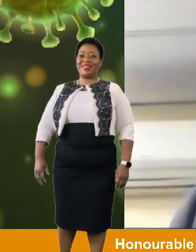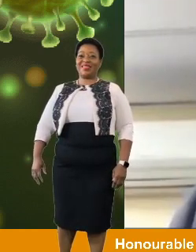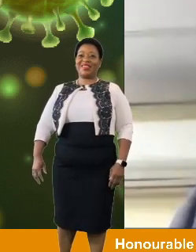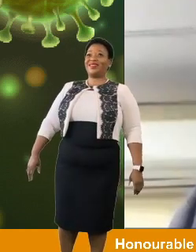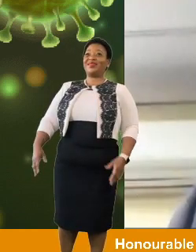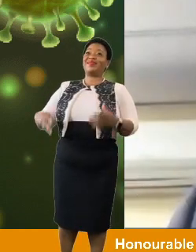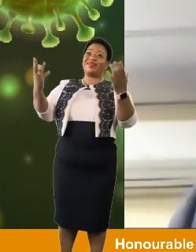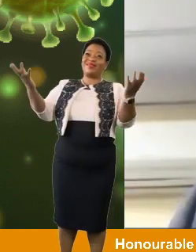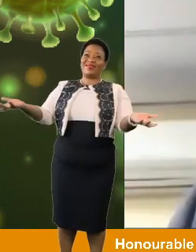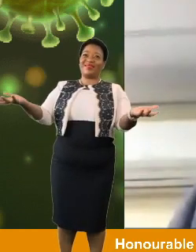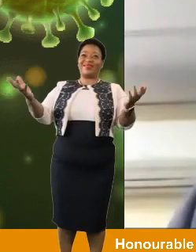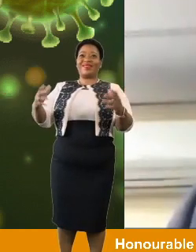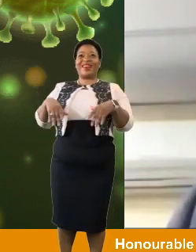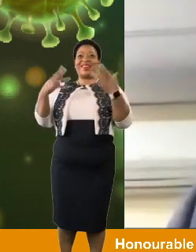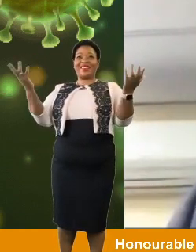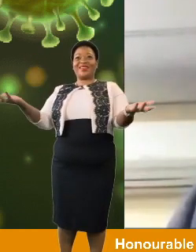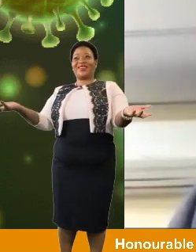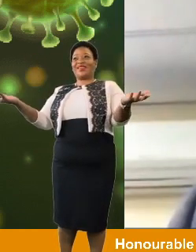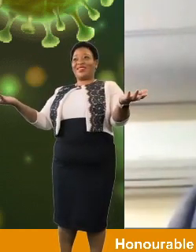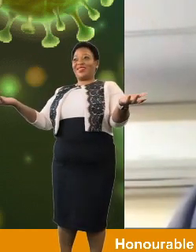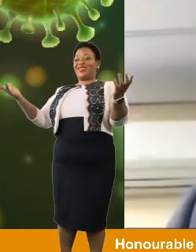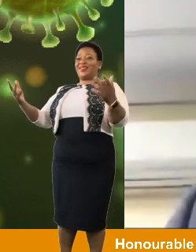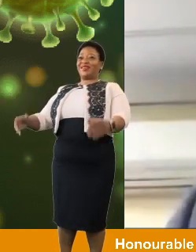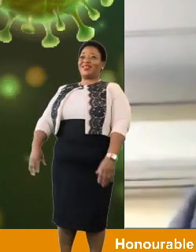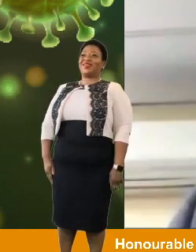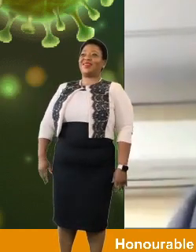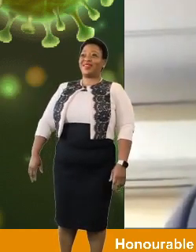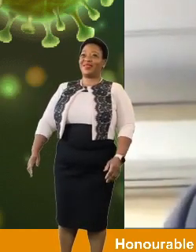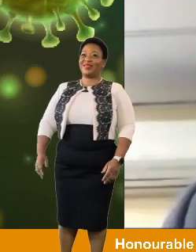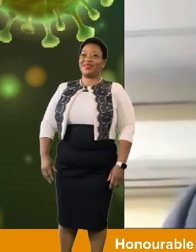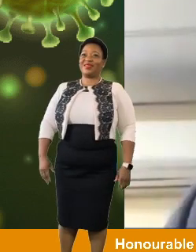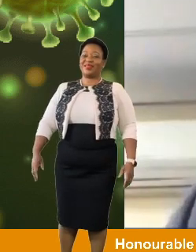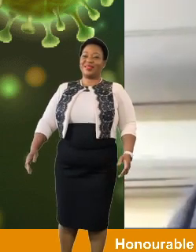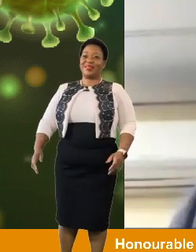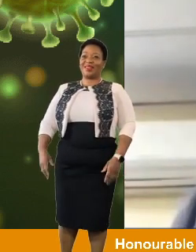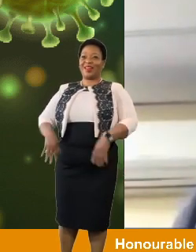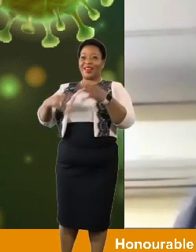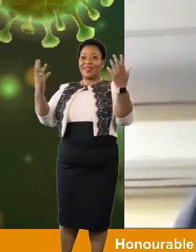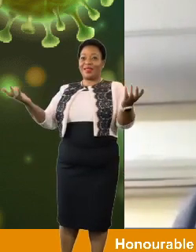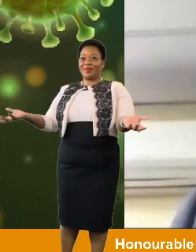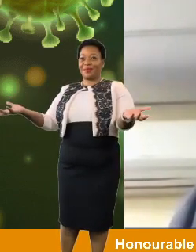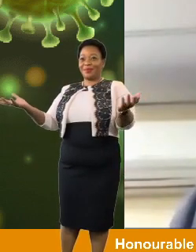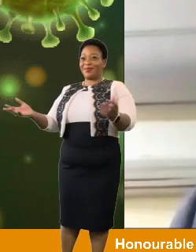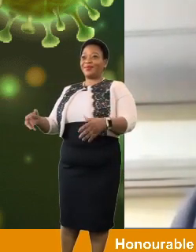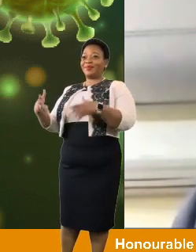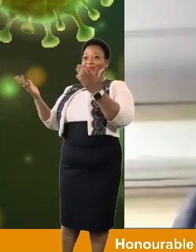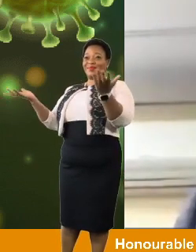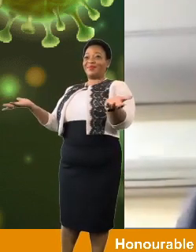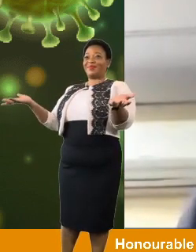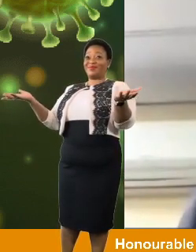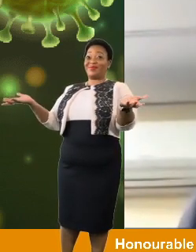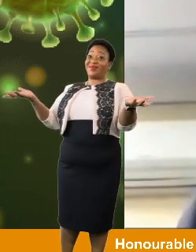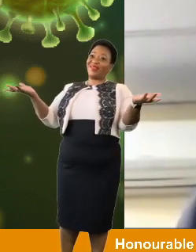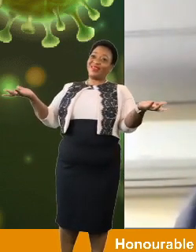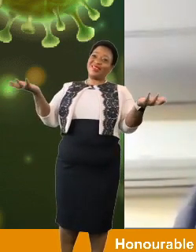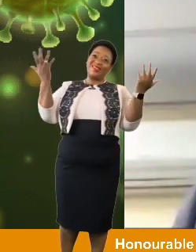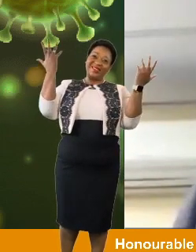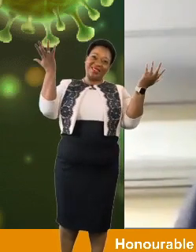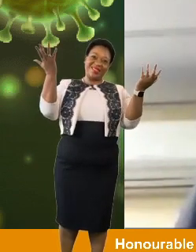of honoring the agreement, of honoring the law, lies with the employer. And we've taken the decision that we're not going